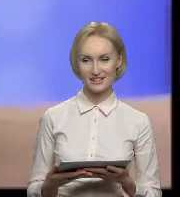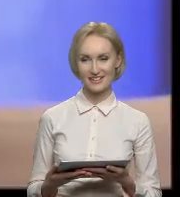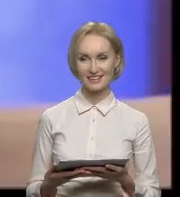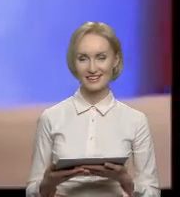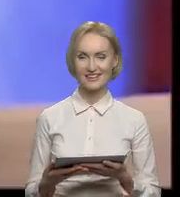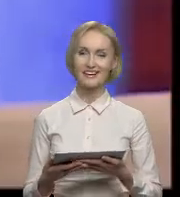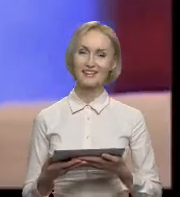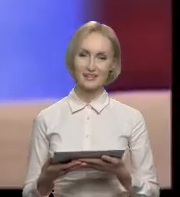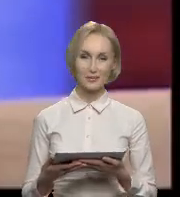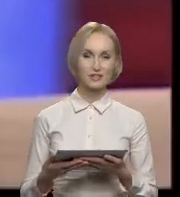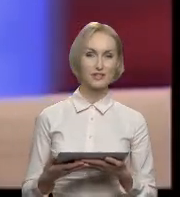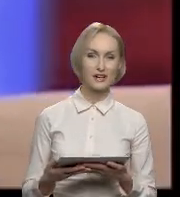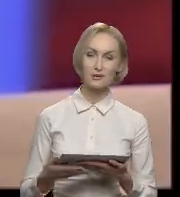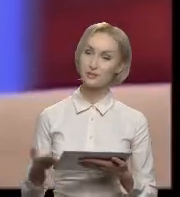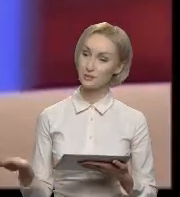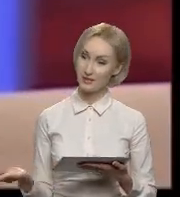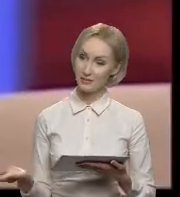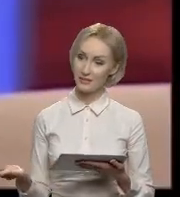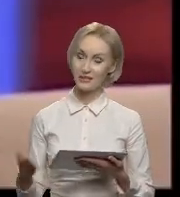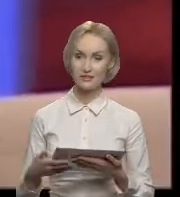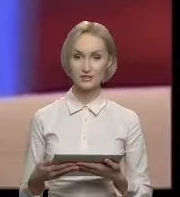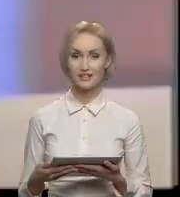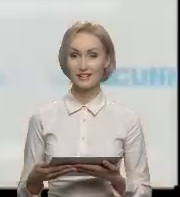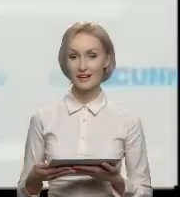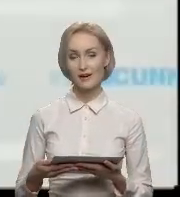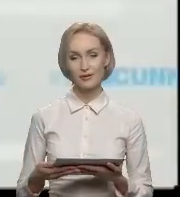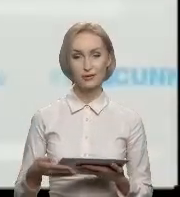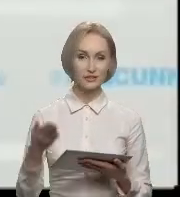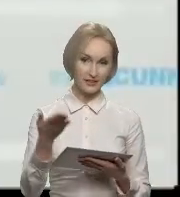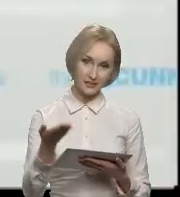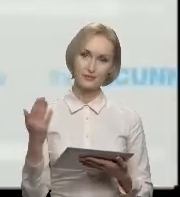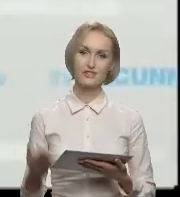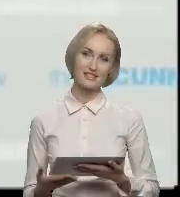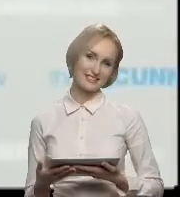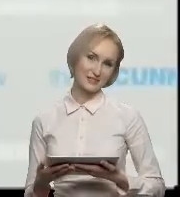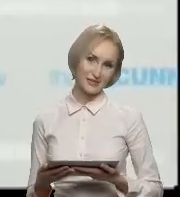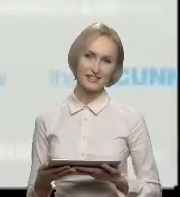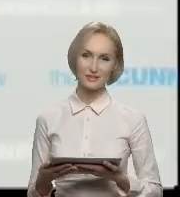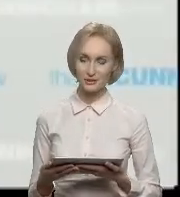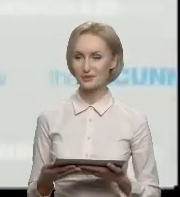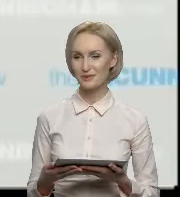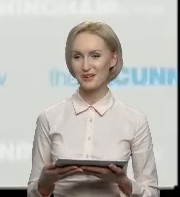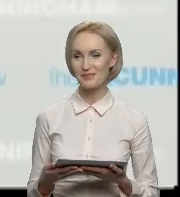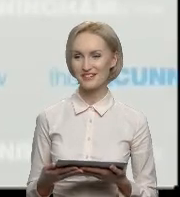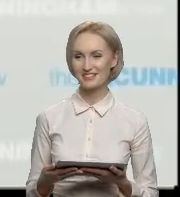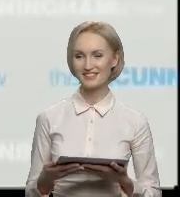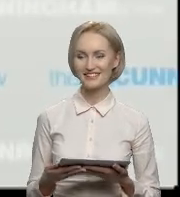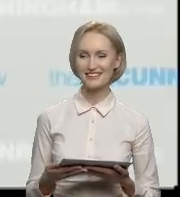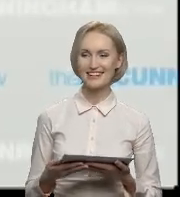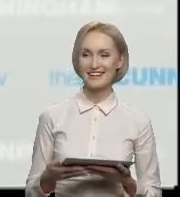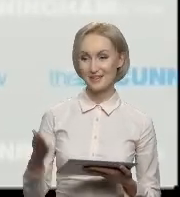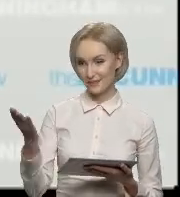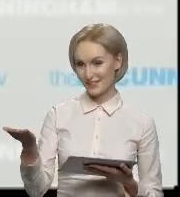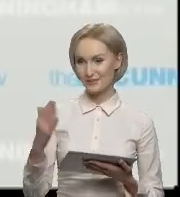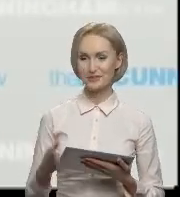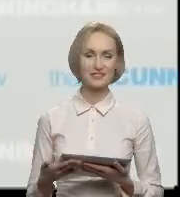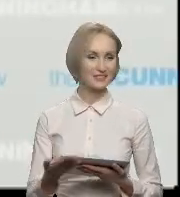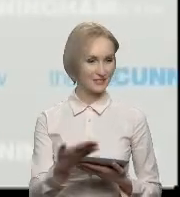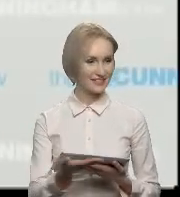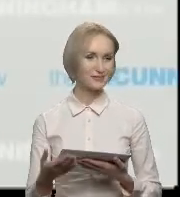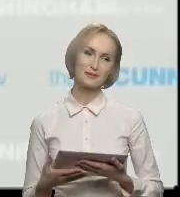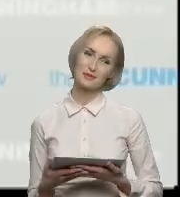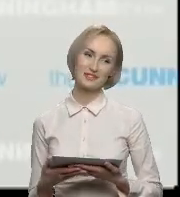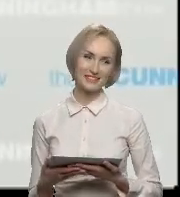child. I was in the hospital. 4 days before the baby's born, he comes in. He signs paperwork saying